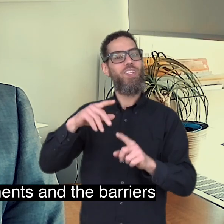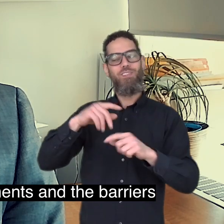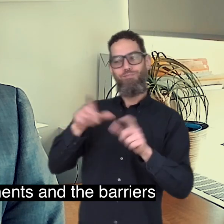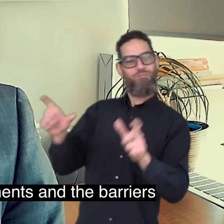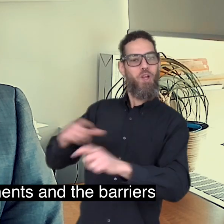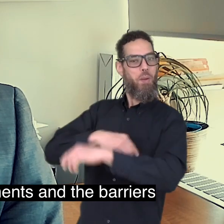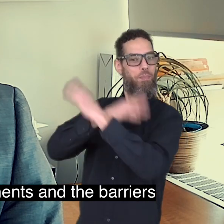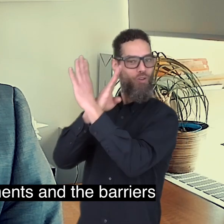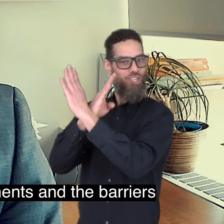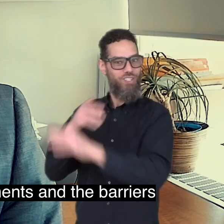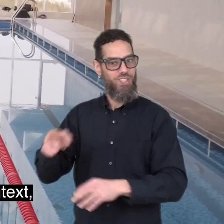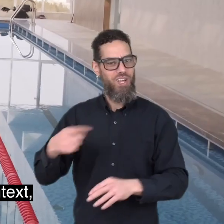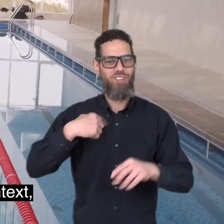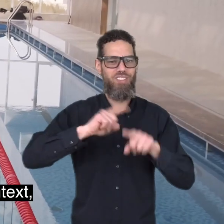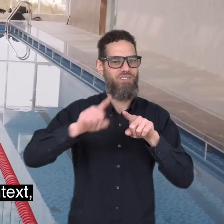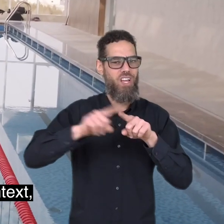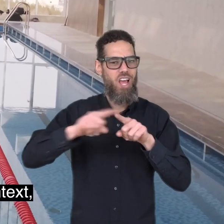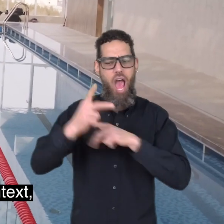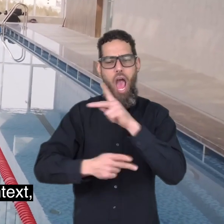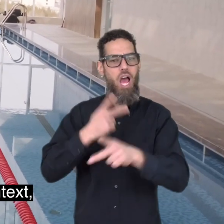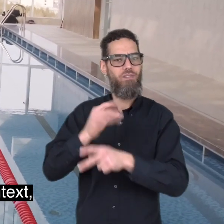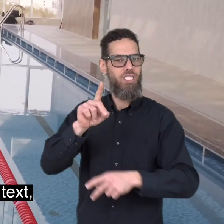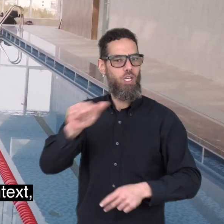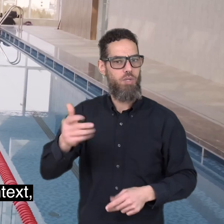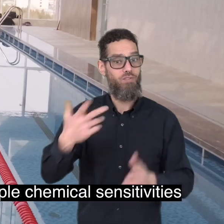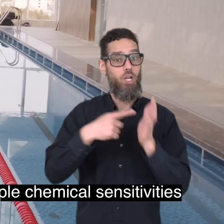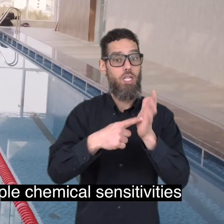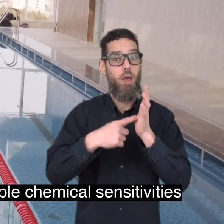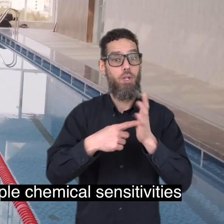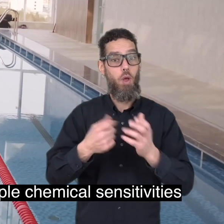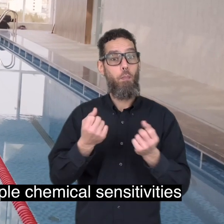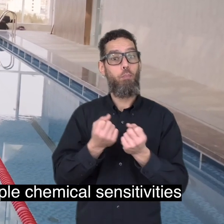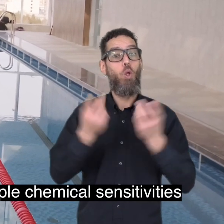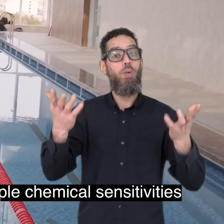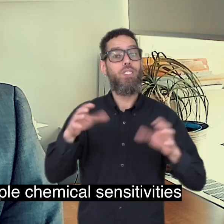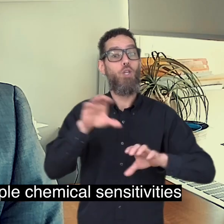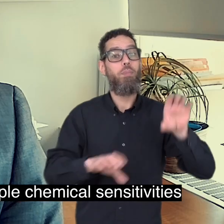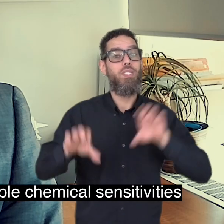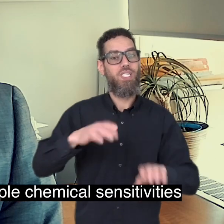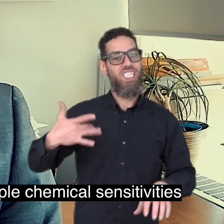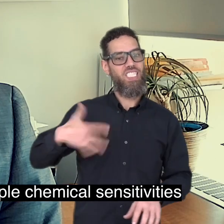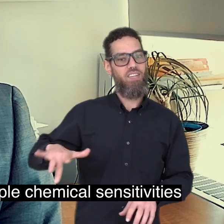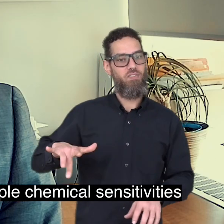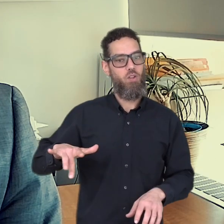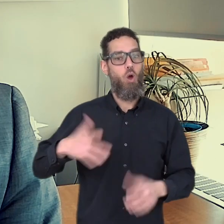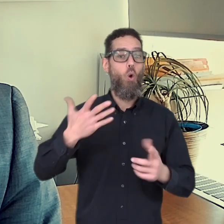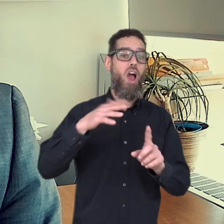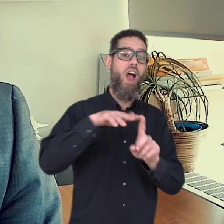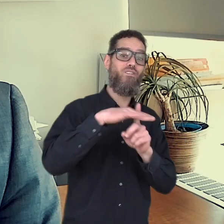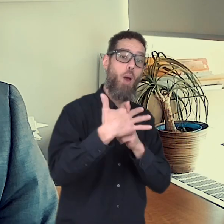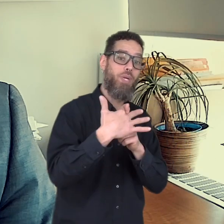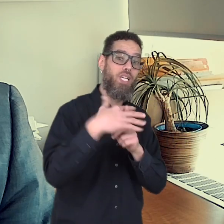that are created in a particular context, which can include many different disabilities, such as multiple chemical